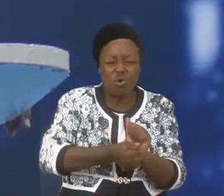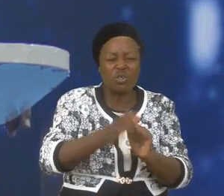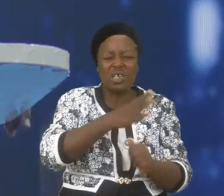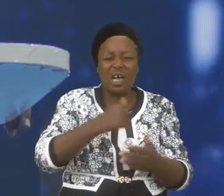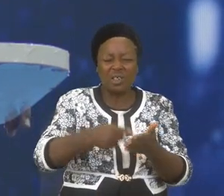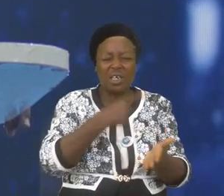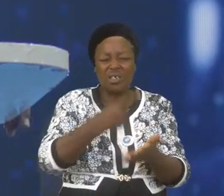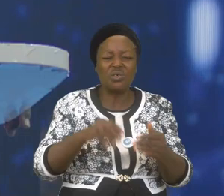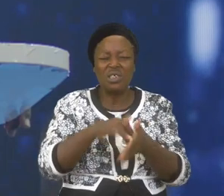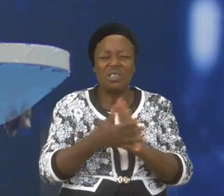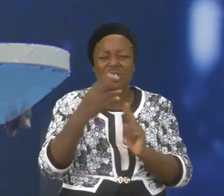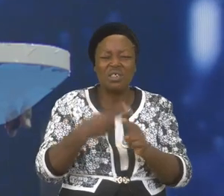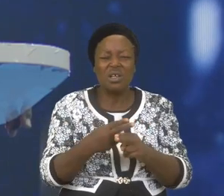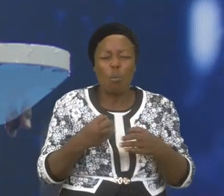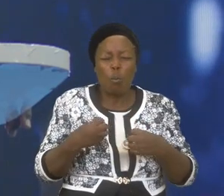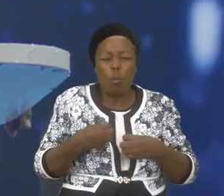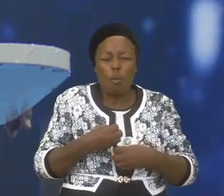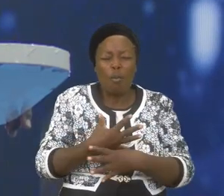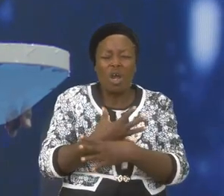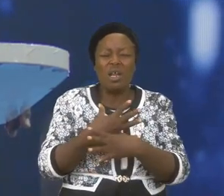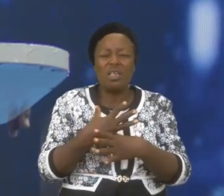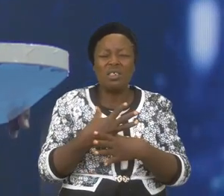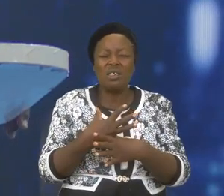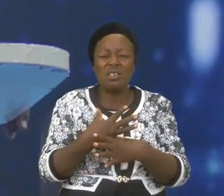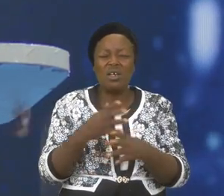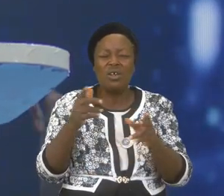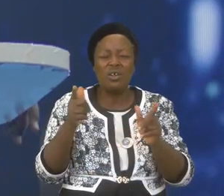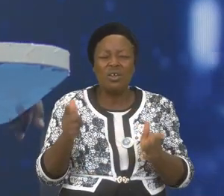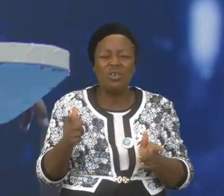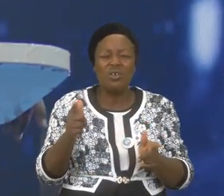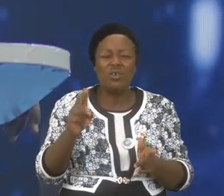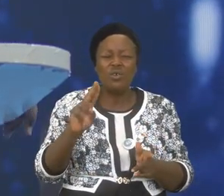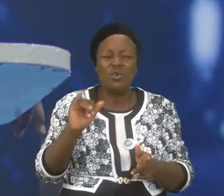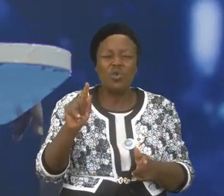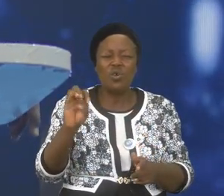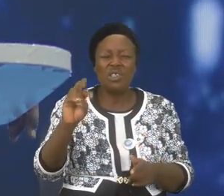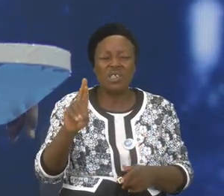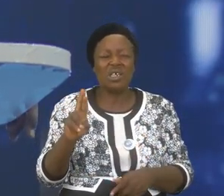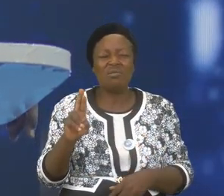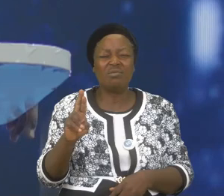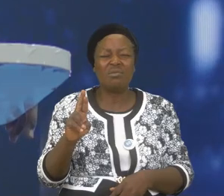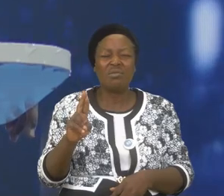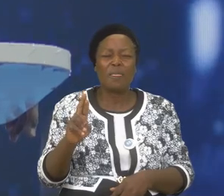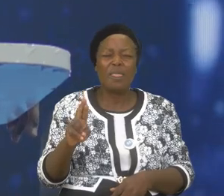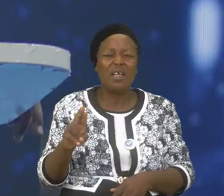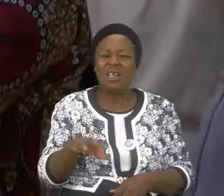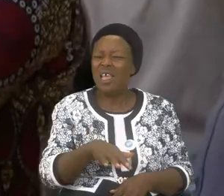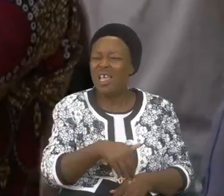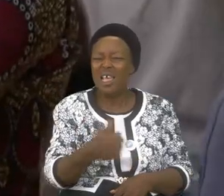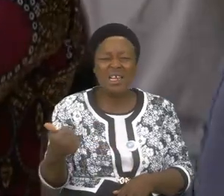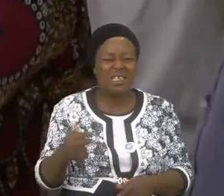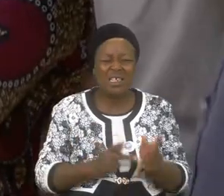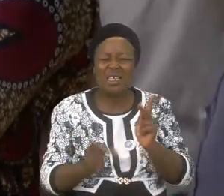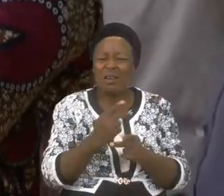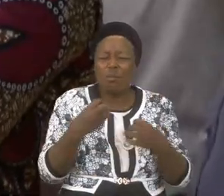tumor, fibroid, hernia, elephantiasis, hunchback, be removed now in